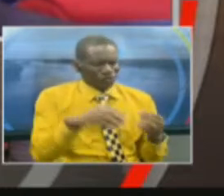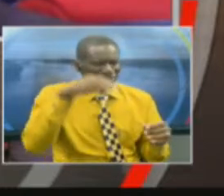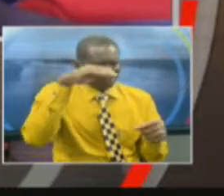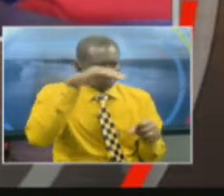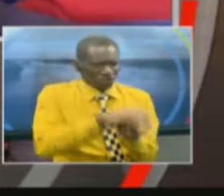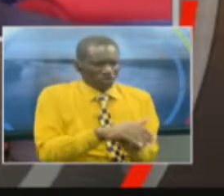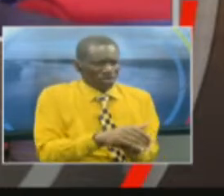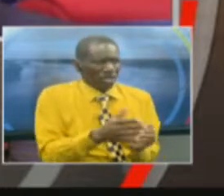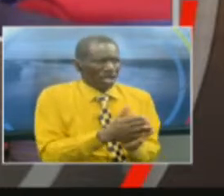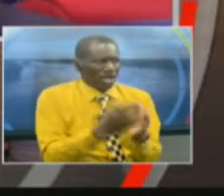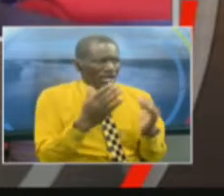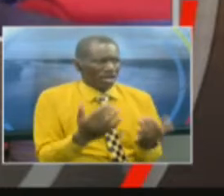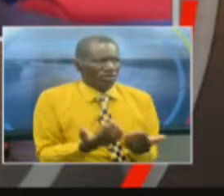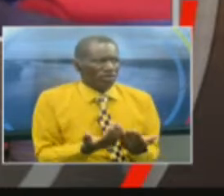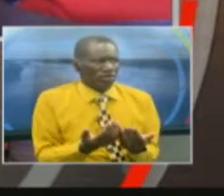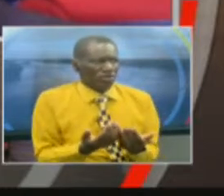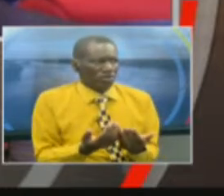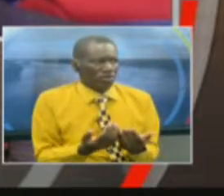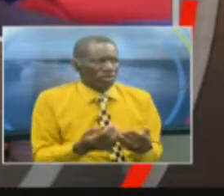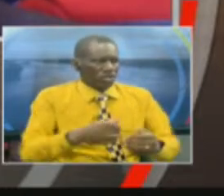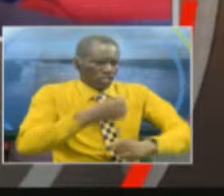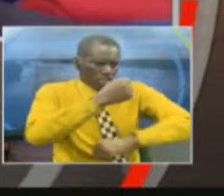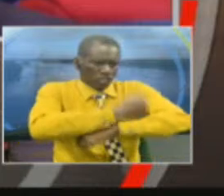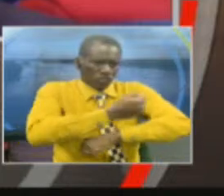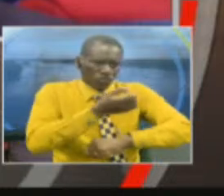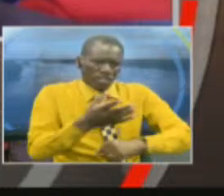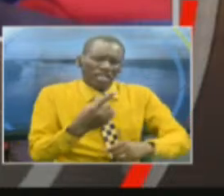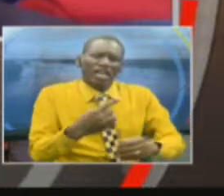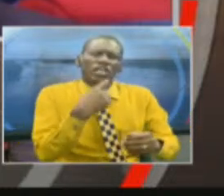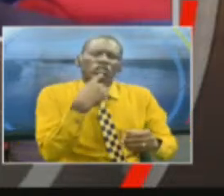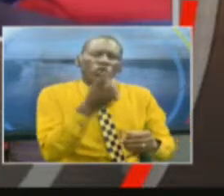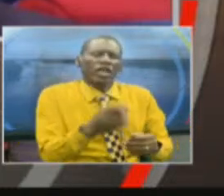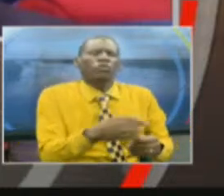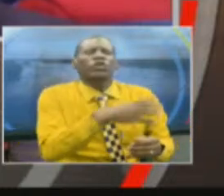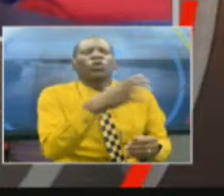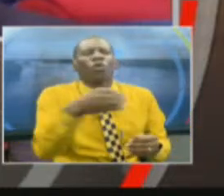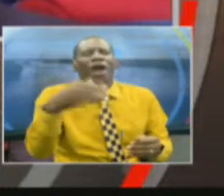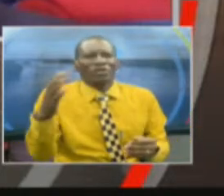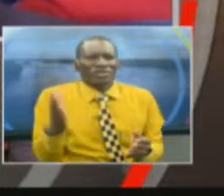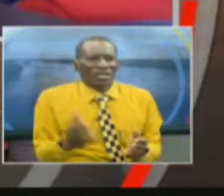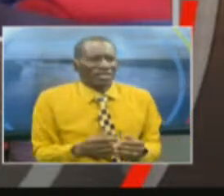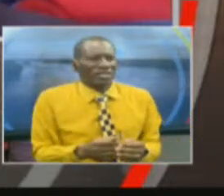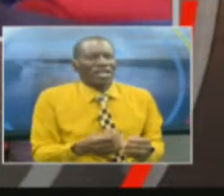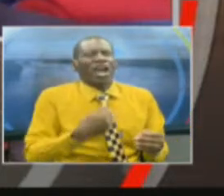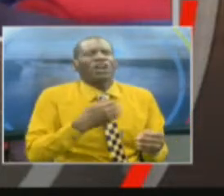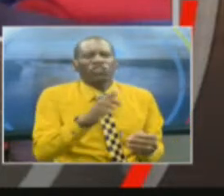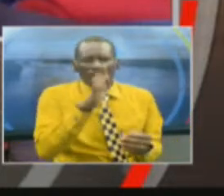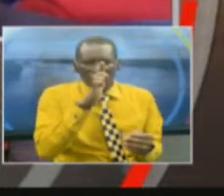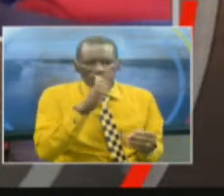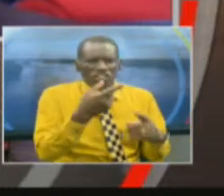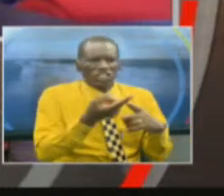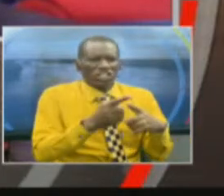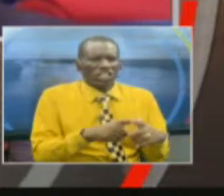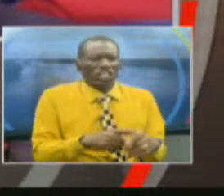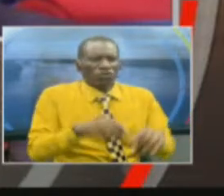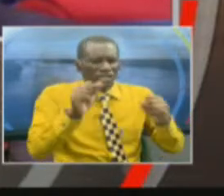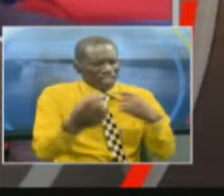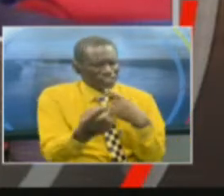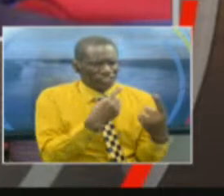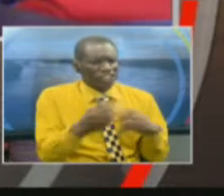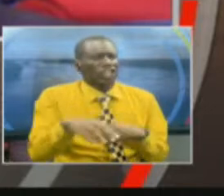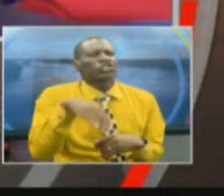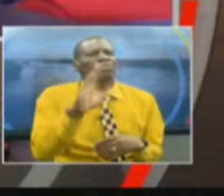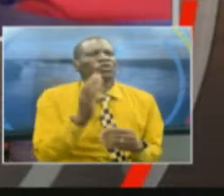no, what we do here at the school here, let's go outside, we take lunch, and then we can discuss